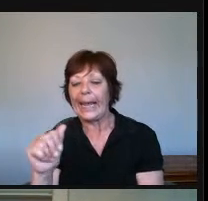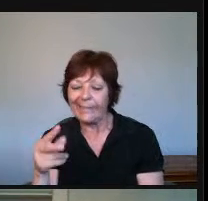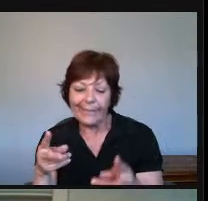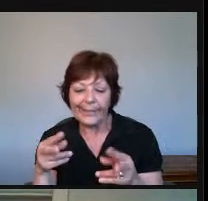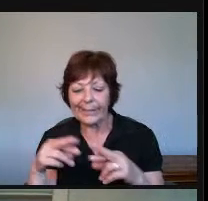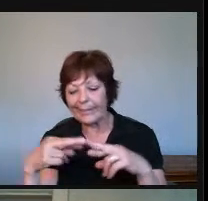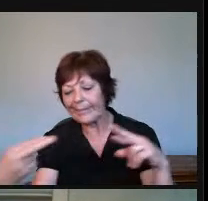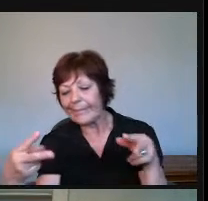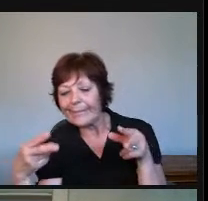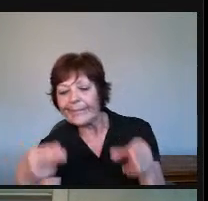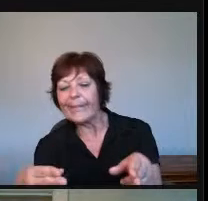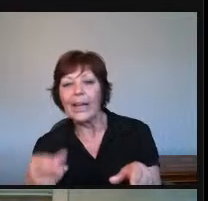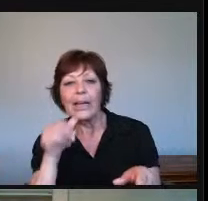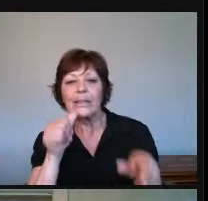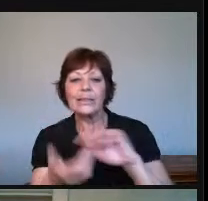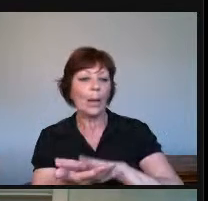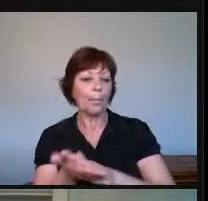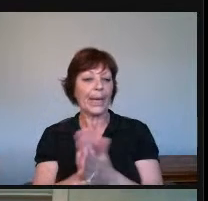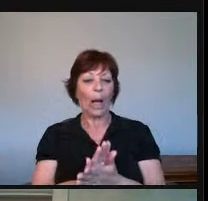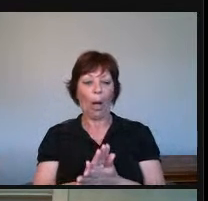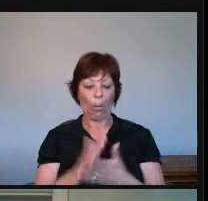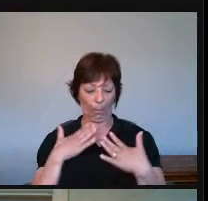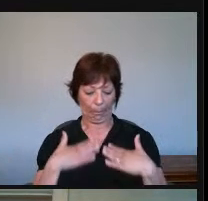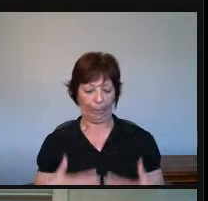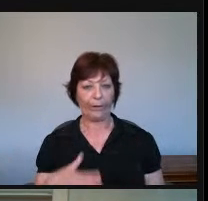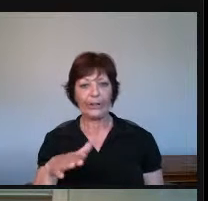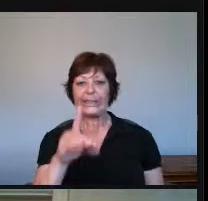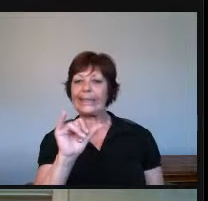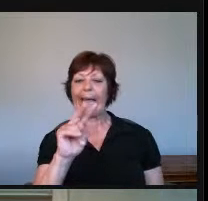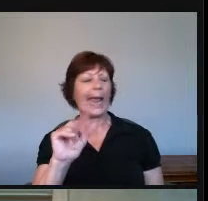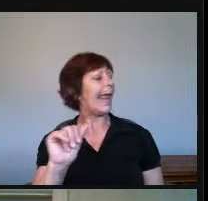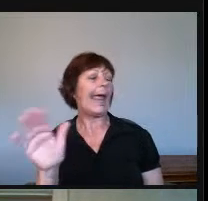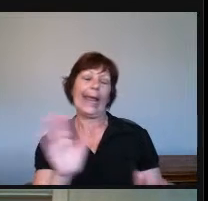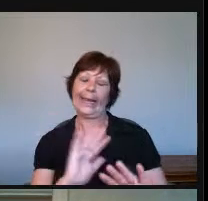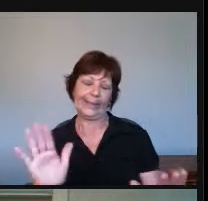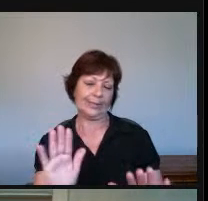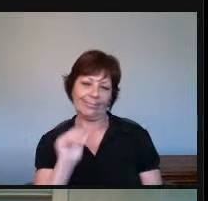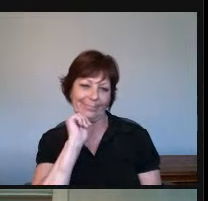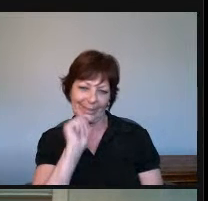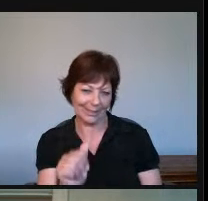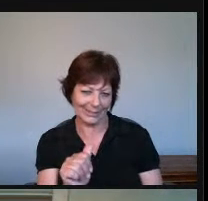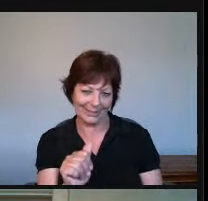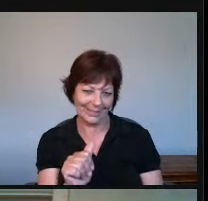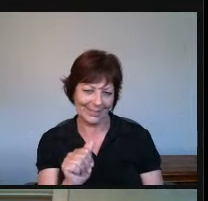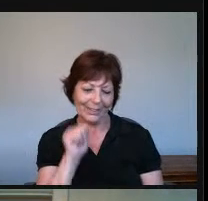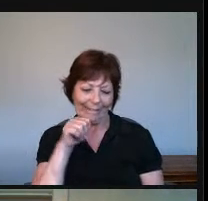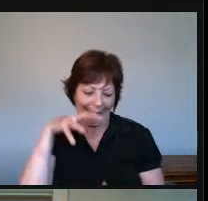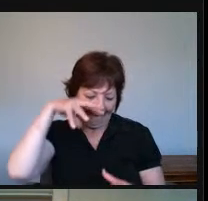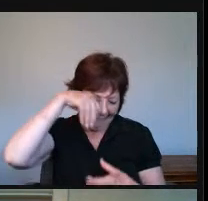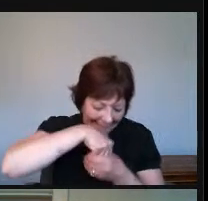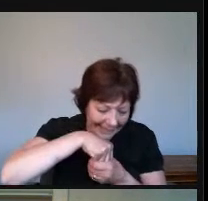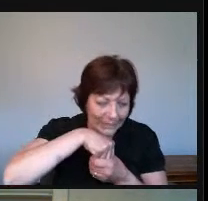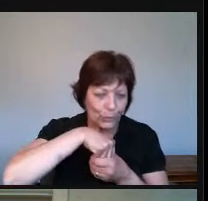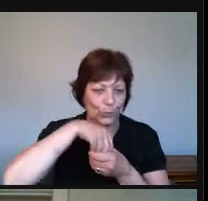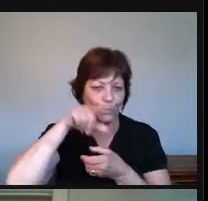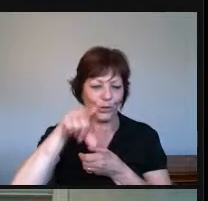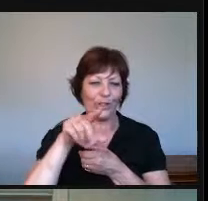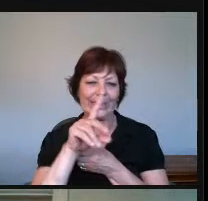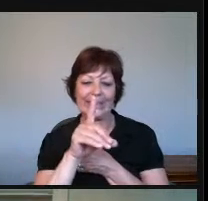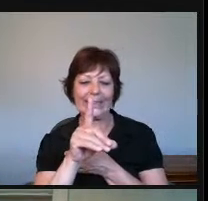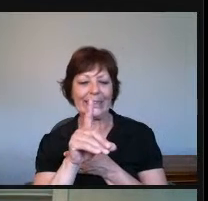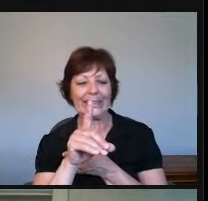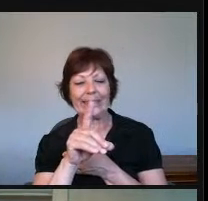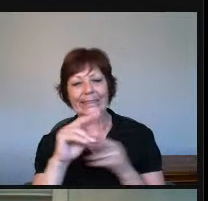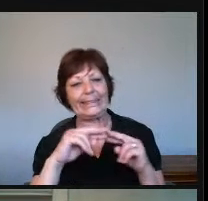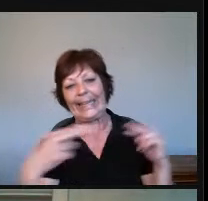doesn't become part of your genes. They don't become part of your genes. They're not incorporated into the genetic code in any